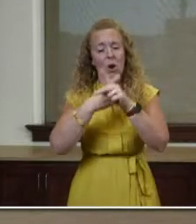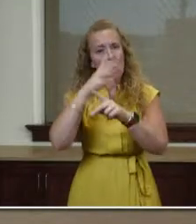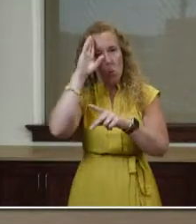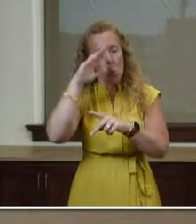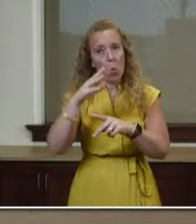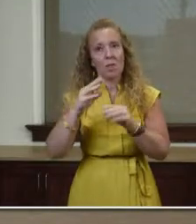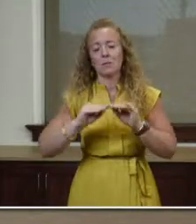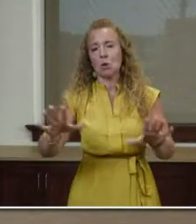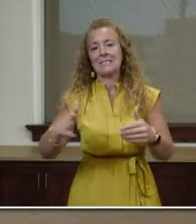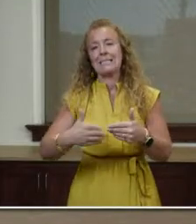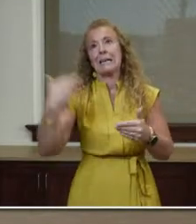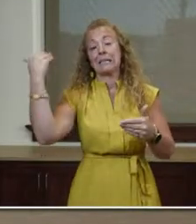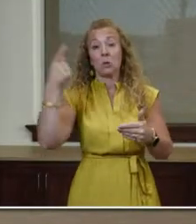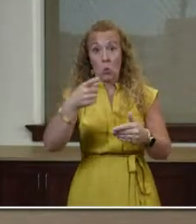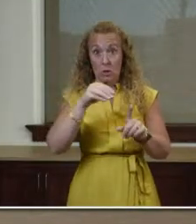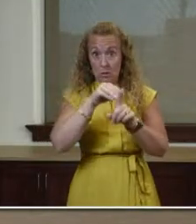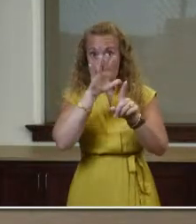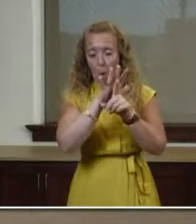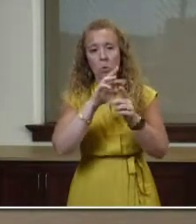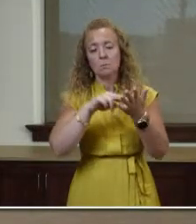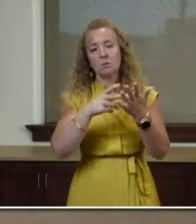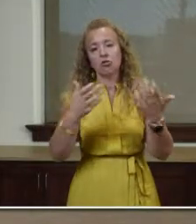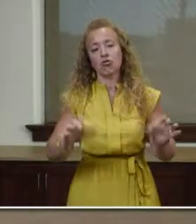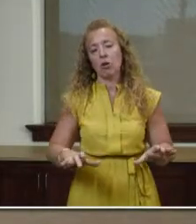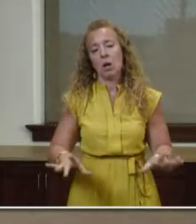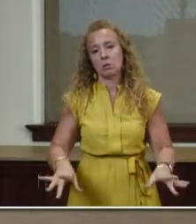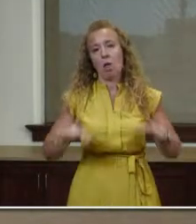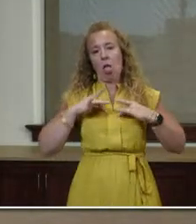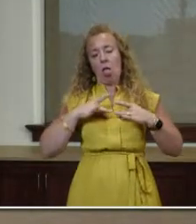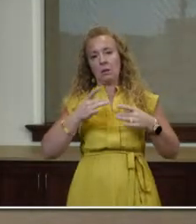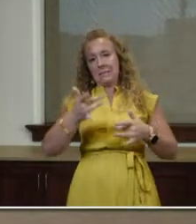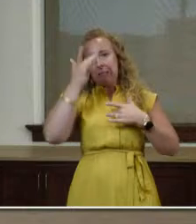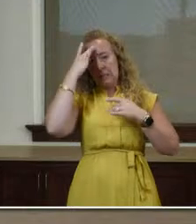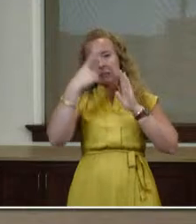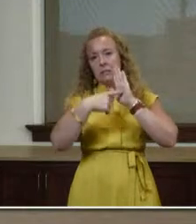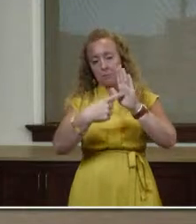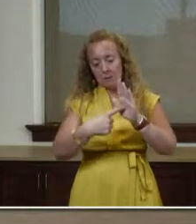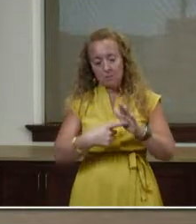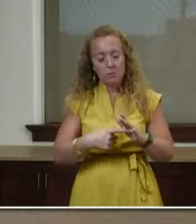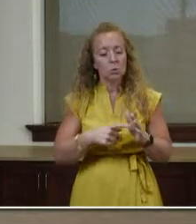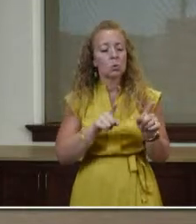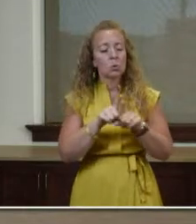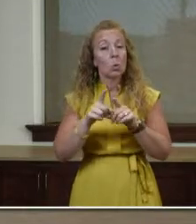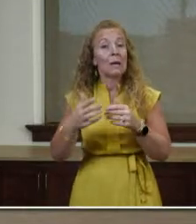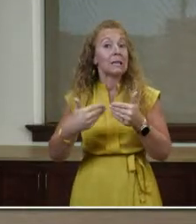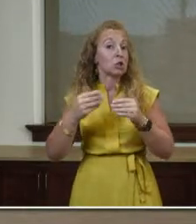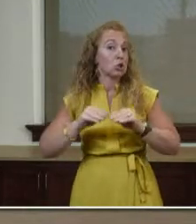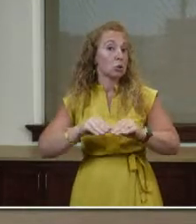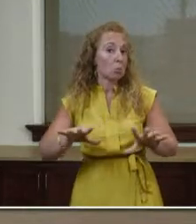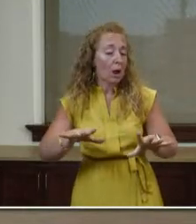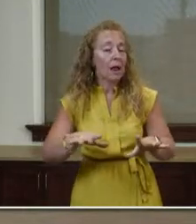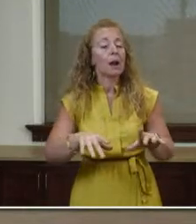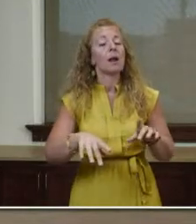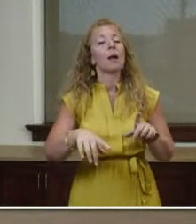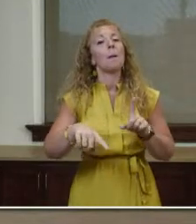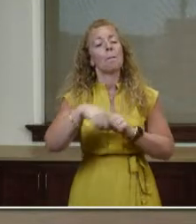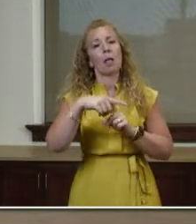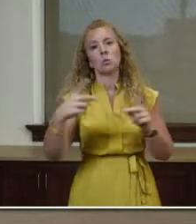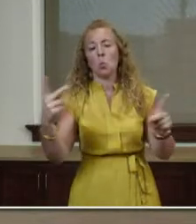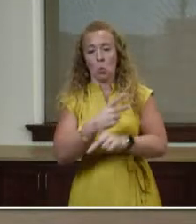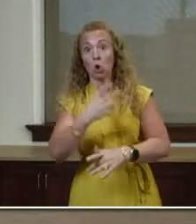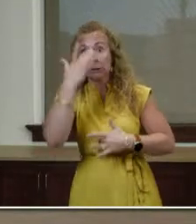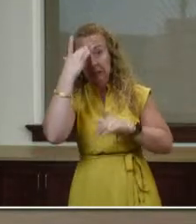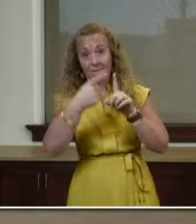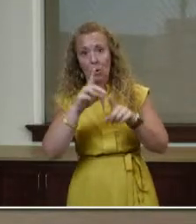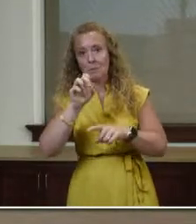contagious. So if you get exposed to it, you're more likely to get sick and to have symptoms. It spreads more easily, and that it can cause more severe disease. So yes, we're